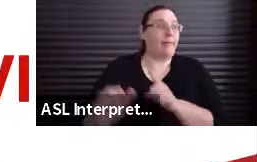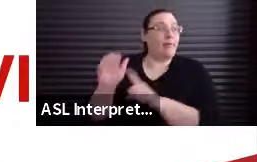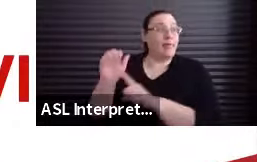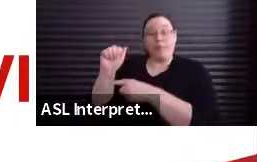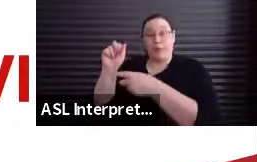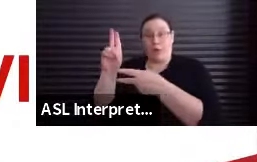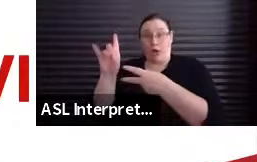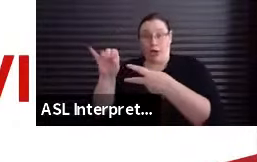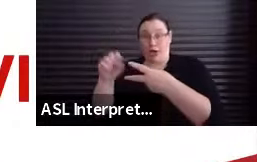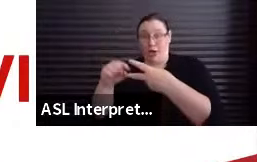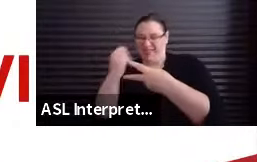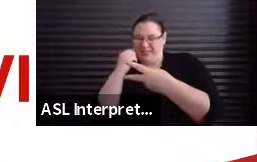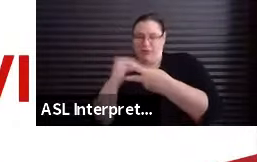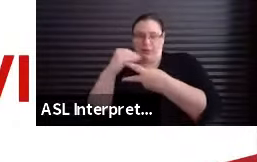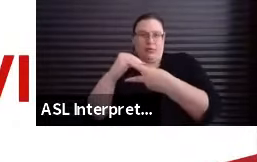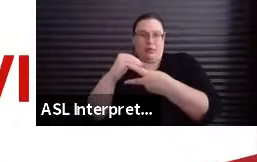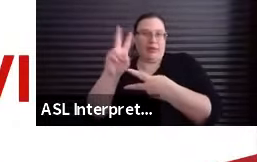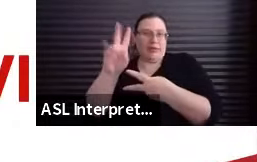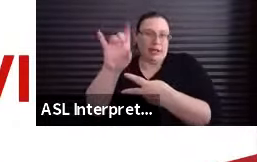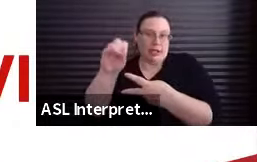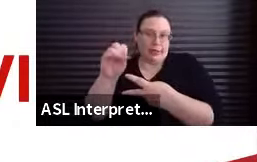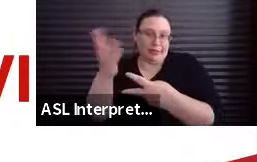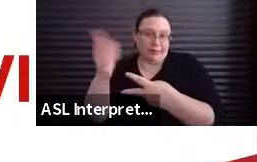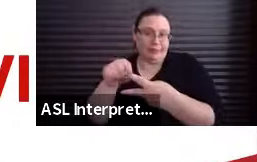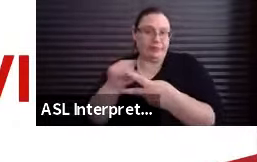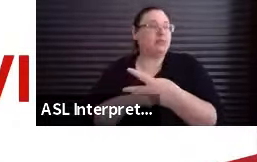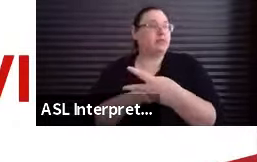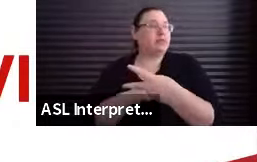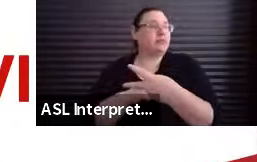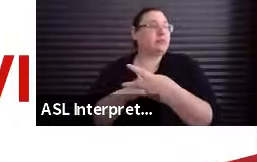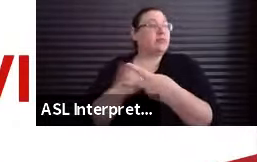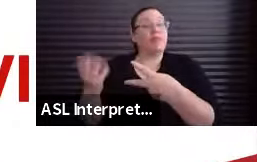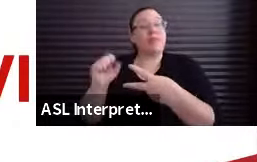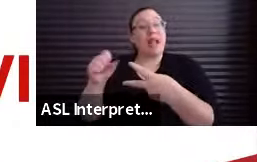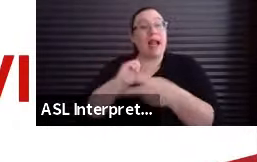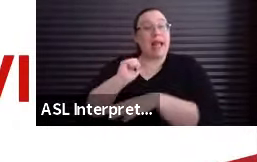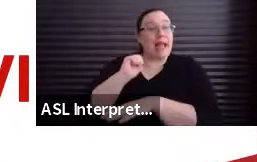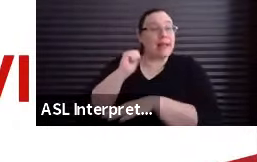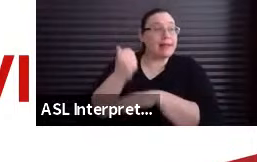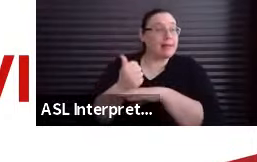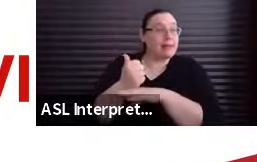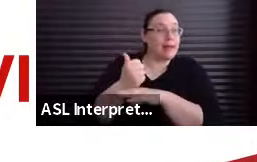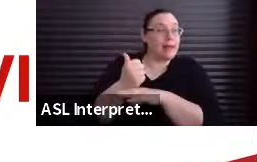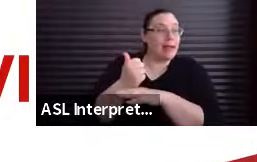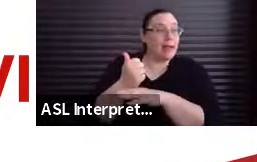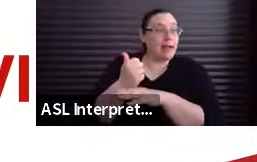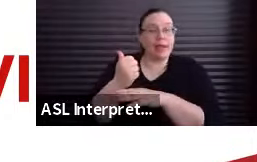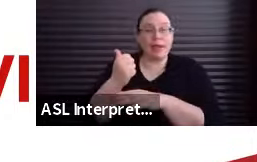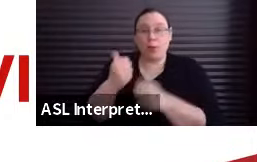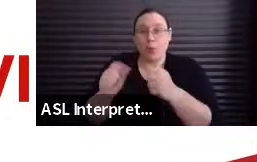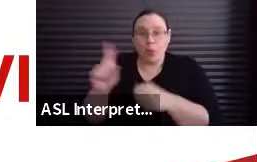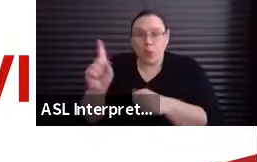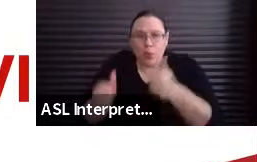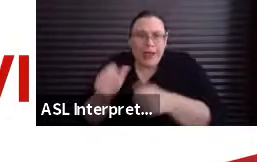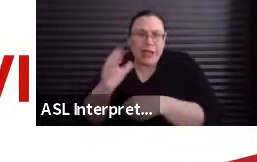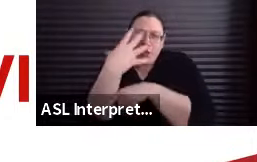now. And down below, again, I can also set what Zoom is using for my camera here as